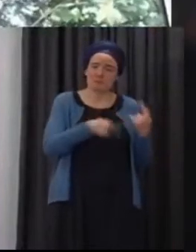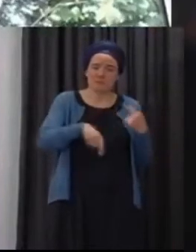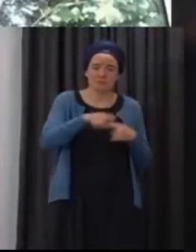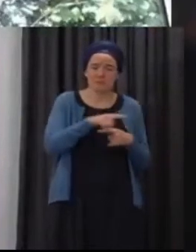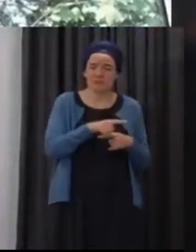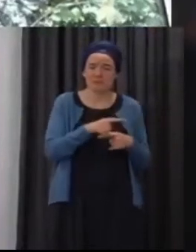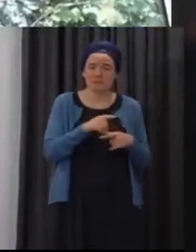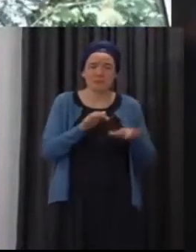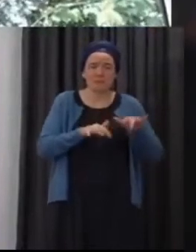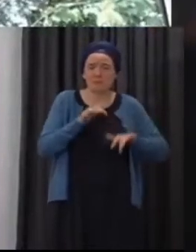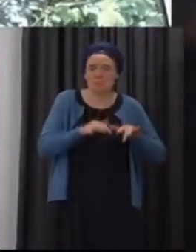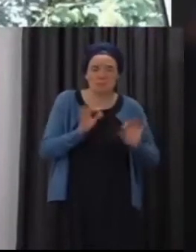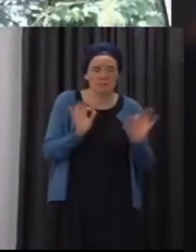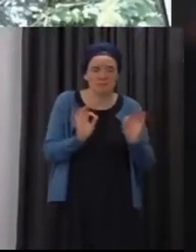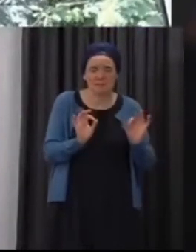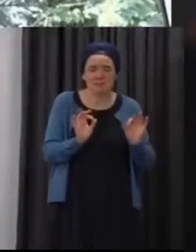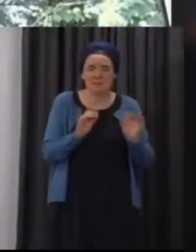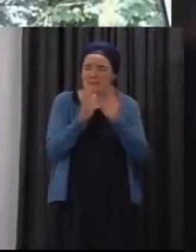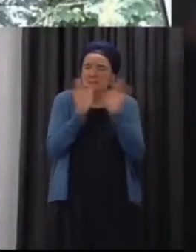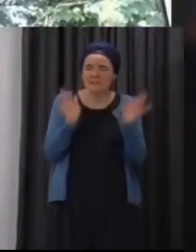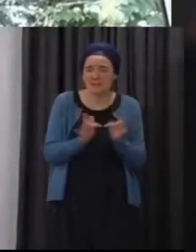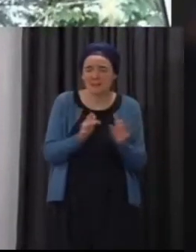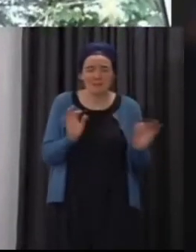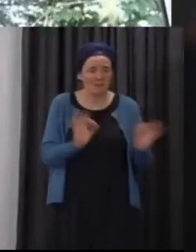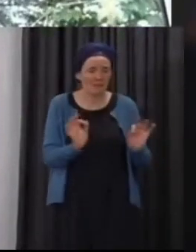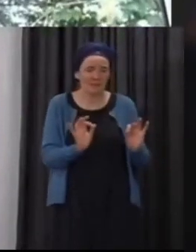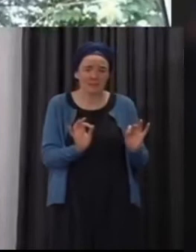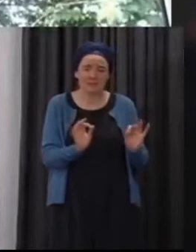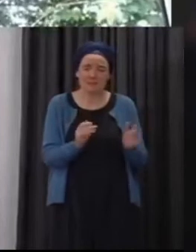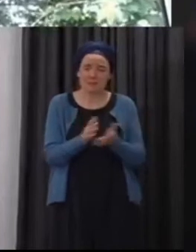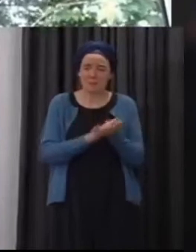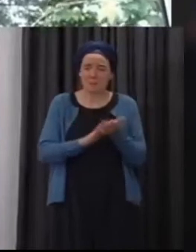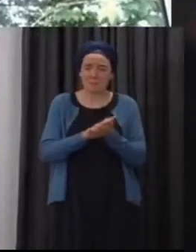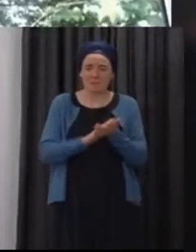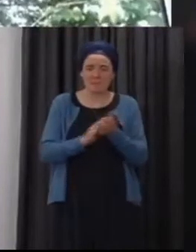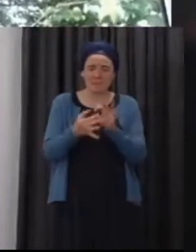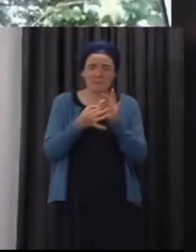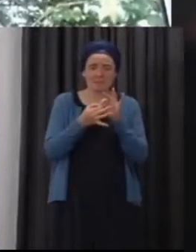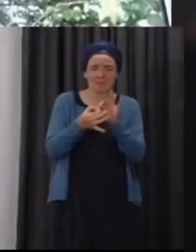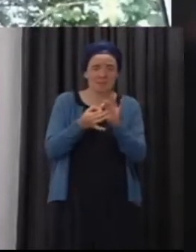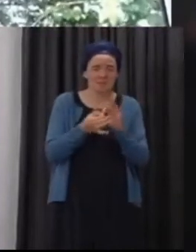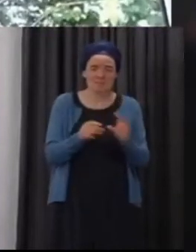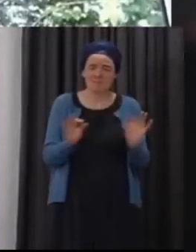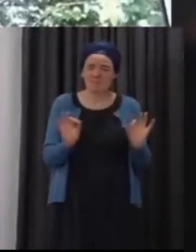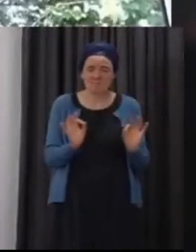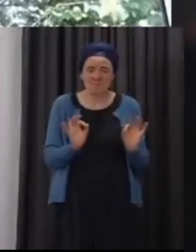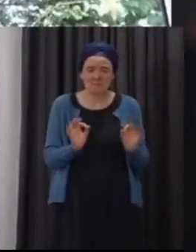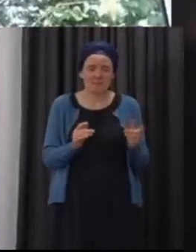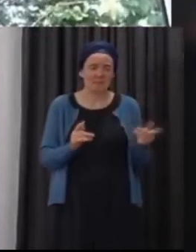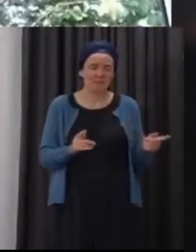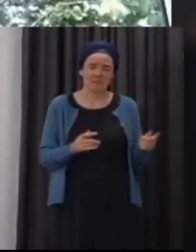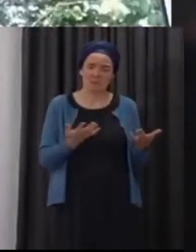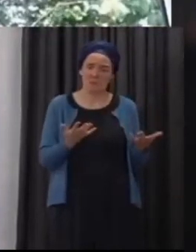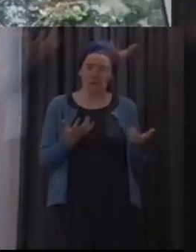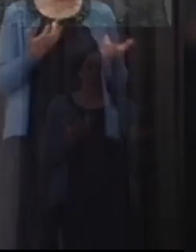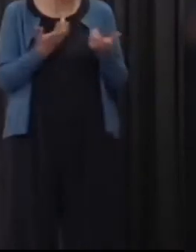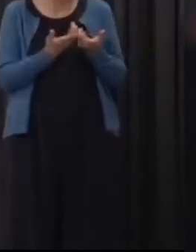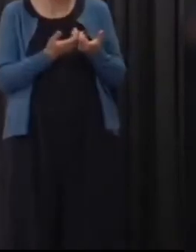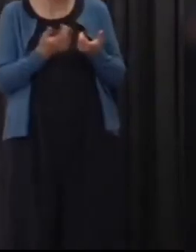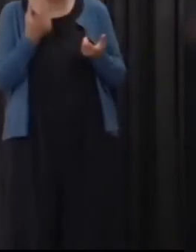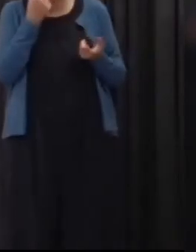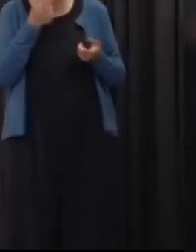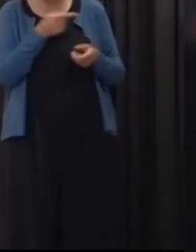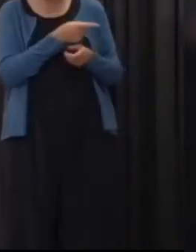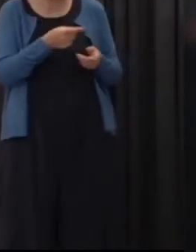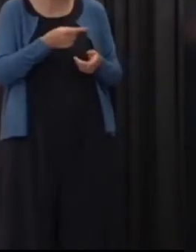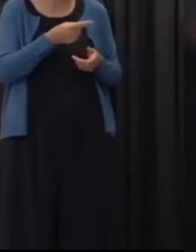lives. For vulnerable and elderly people, how can you reassure them that this isn't going to become the norm indefinitely? Well, I